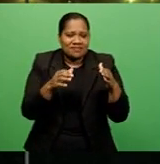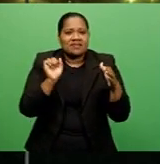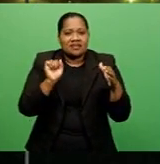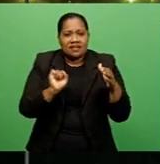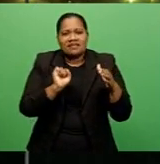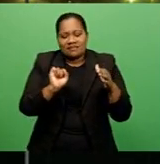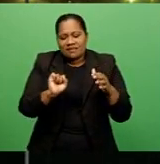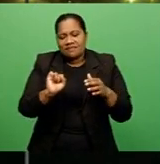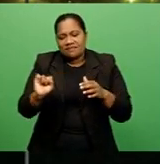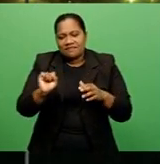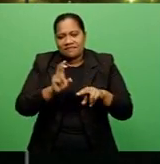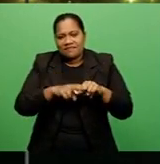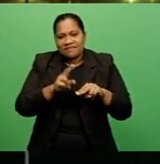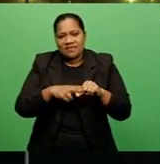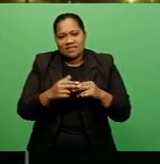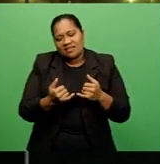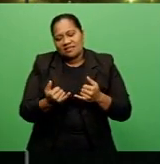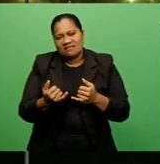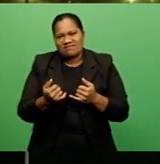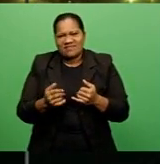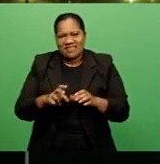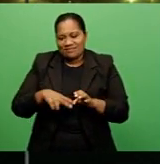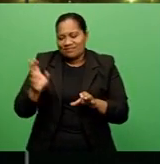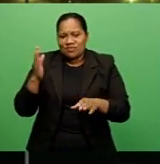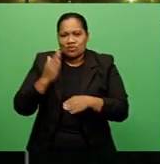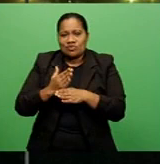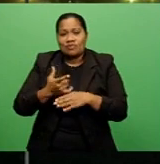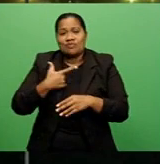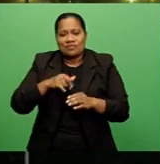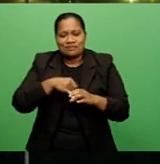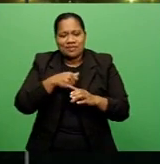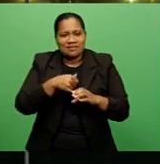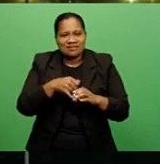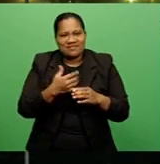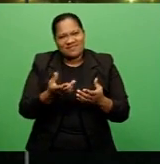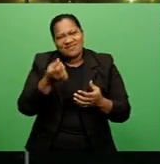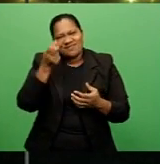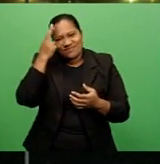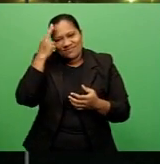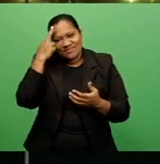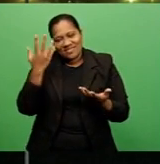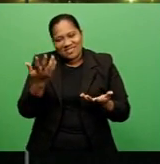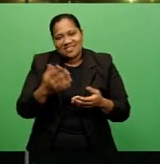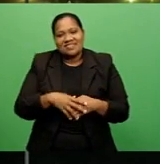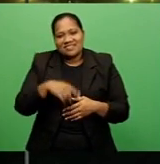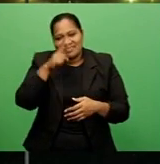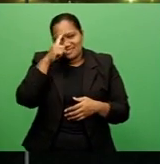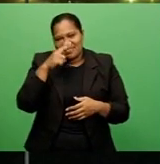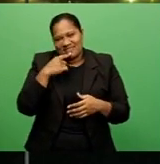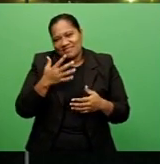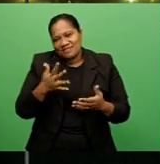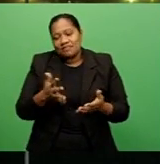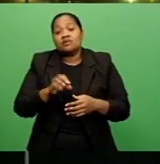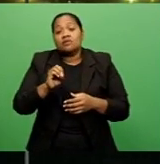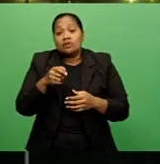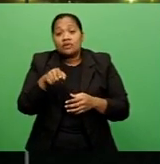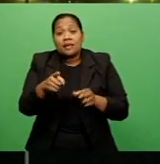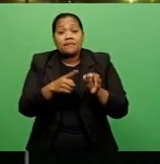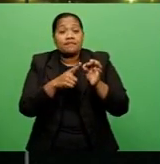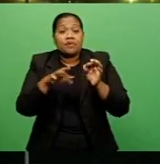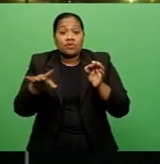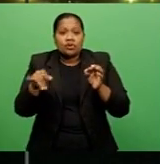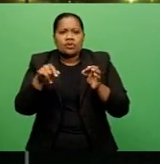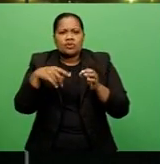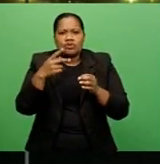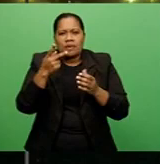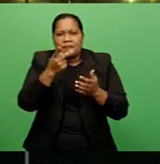his job due to medical reasons. Apinisa Wangairandova reports that the family head, Pio Nicolau, who is partially blind,